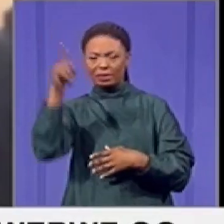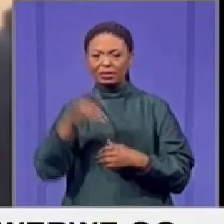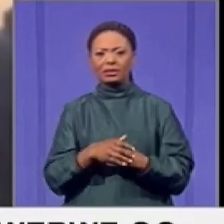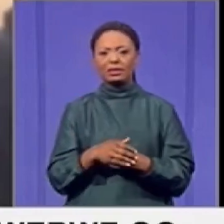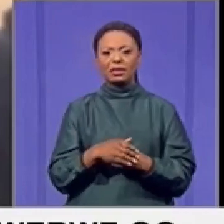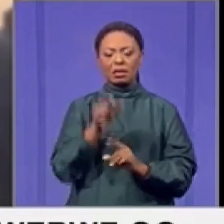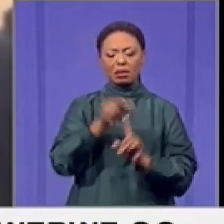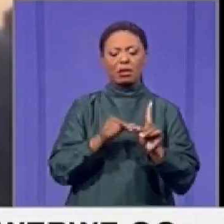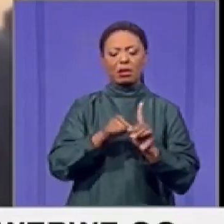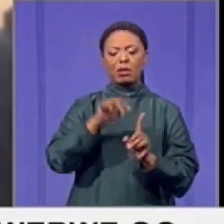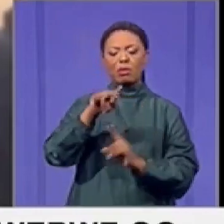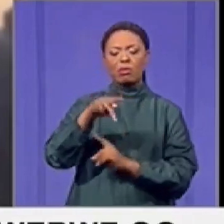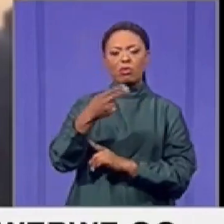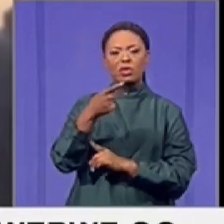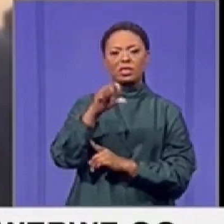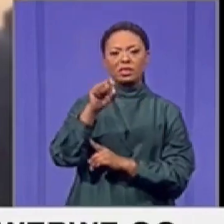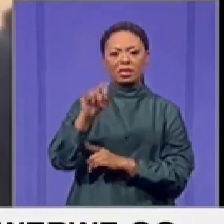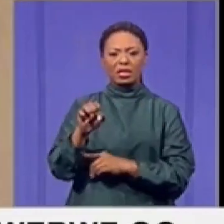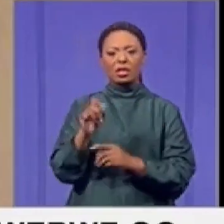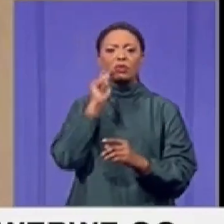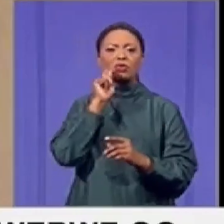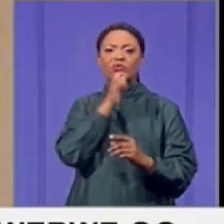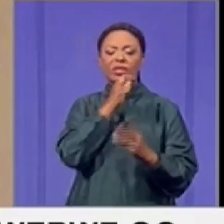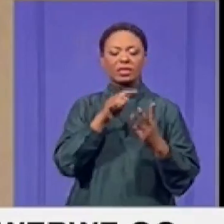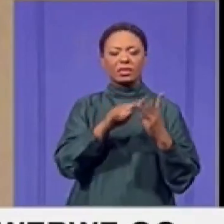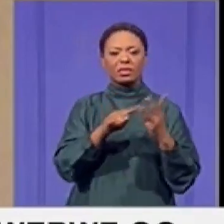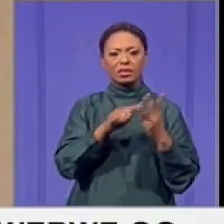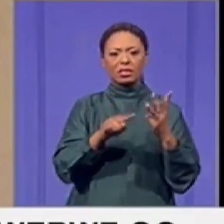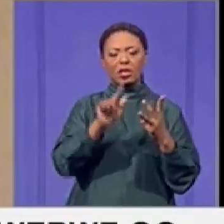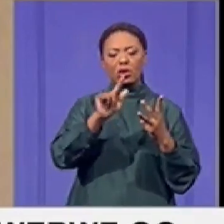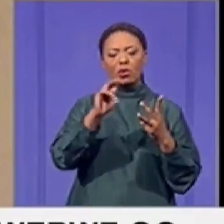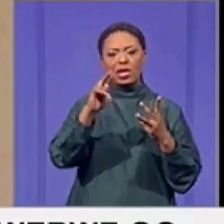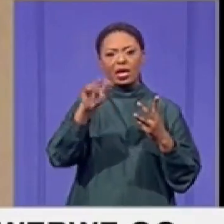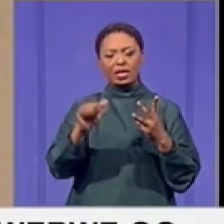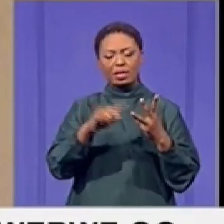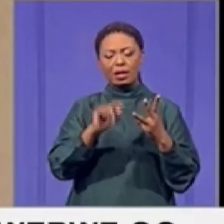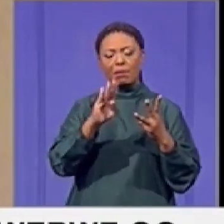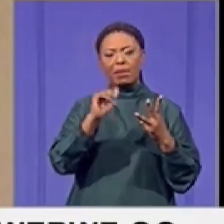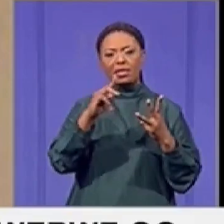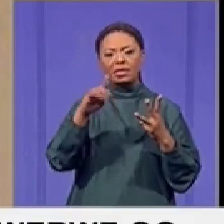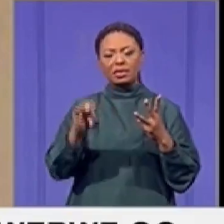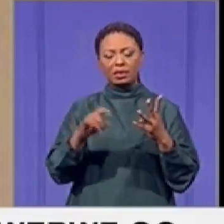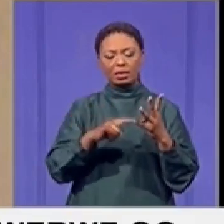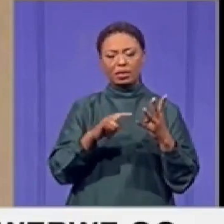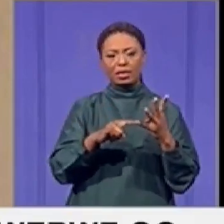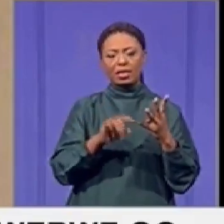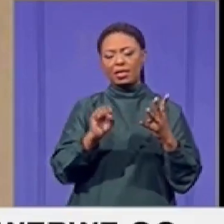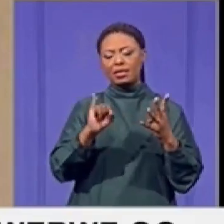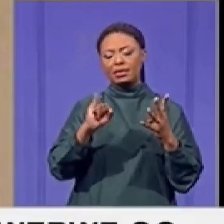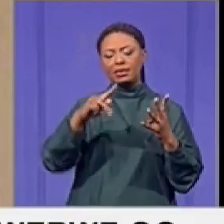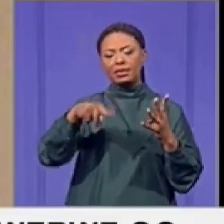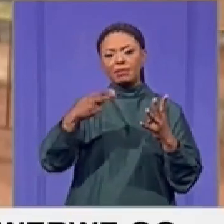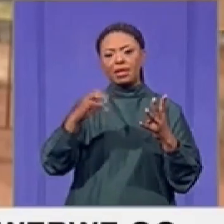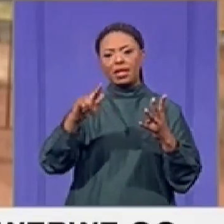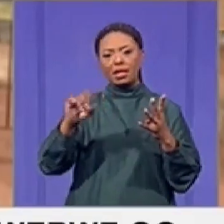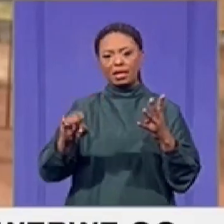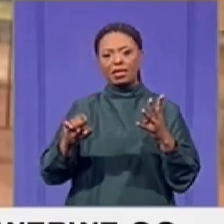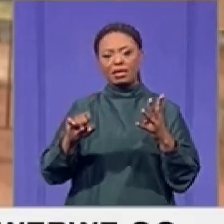Philisiwe Makhubu, mawelana a gagwe Luyanda le Bandile, le yo monnye mo go bona Siphelele Makhubu ba fitlhetswe ba